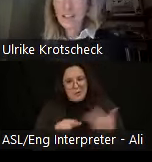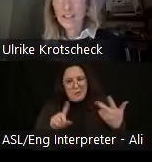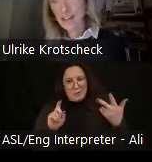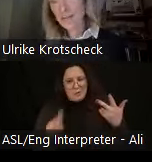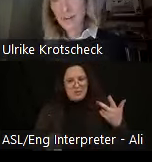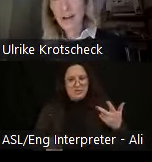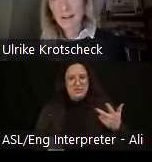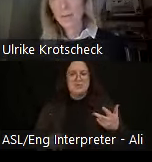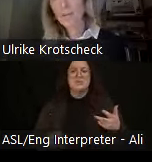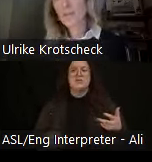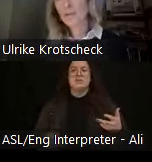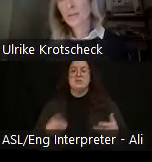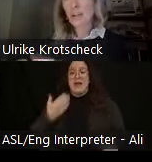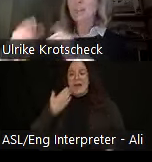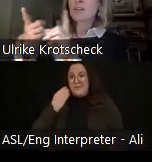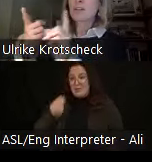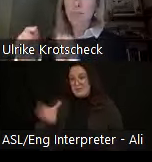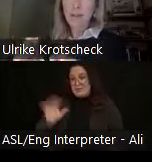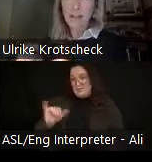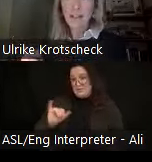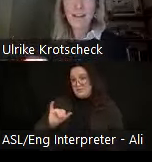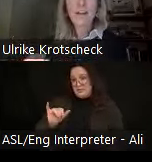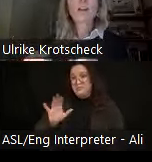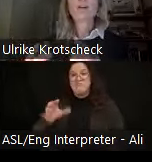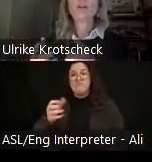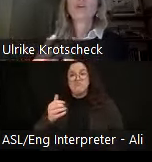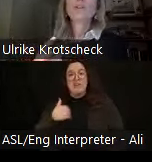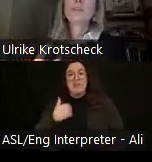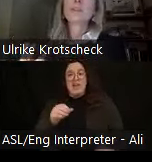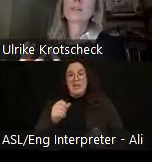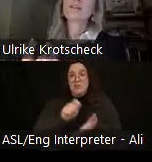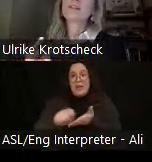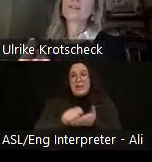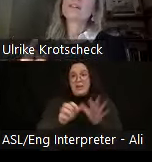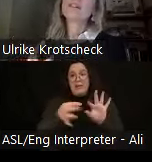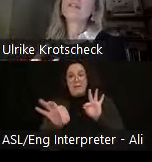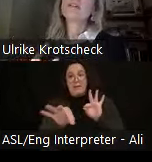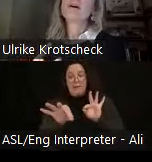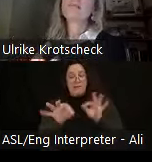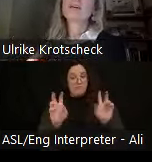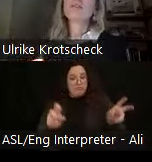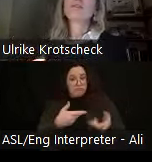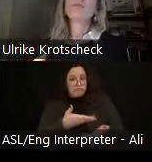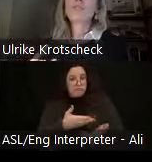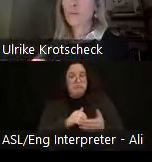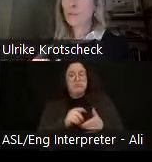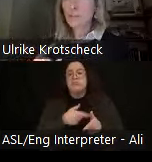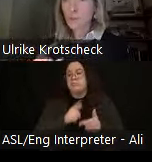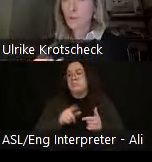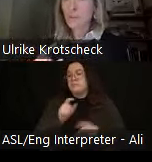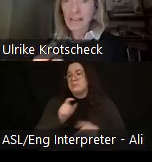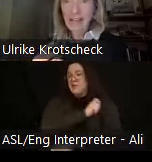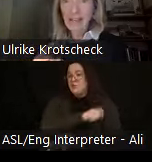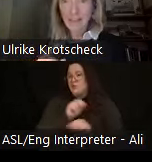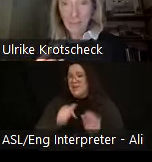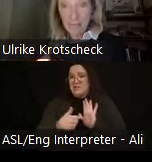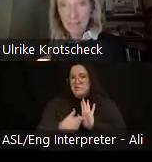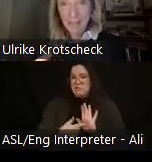there are actually, I forgot a couple. So is there ever writing? Oh, writing, right. Could tattoos denote some sort